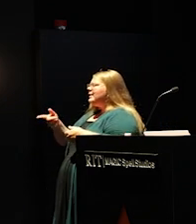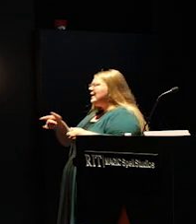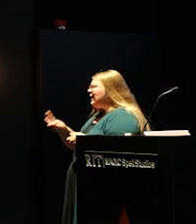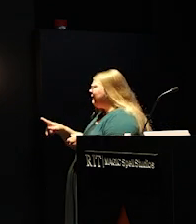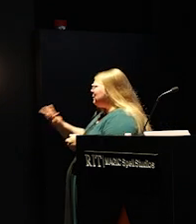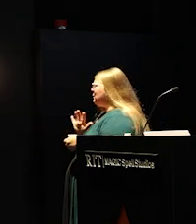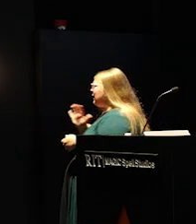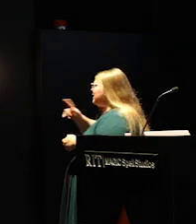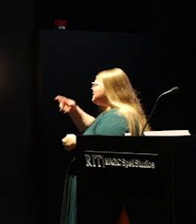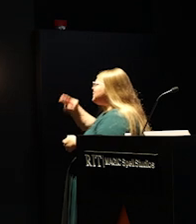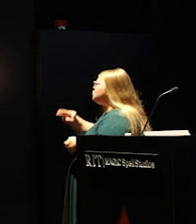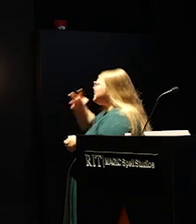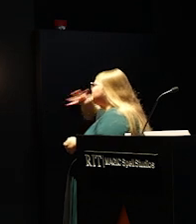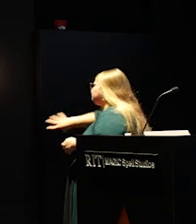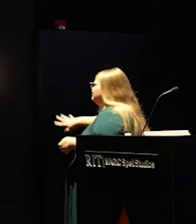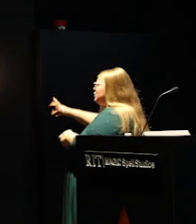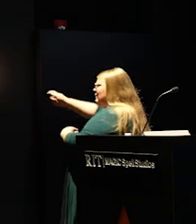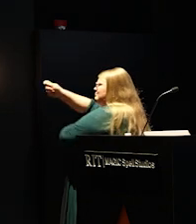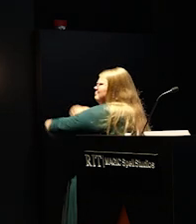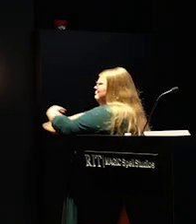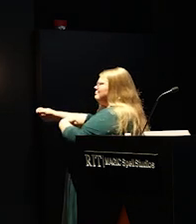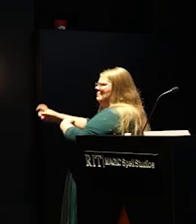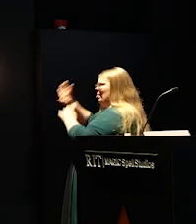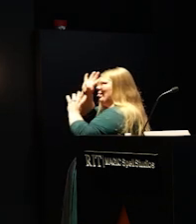obsolete, that we get to make a cool new place.